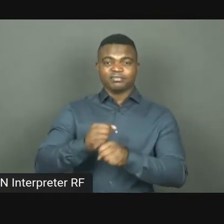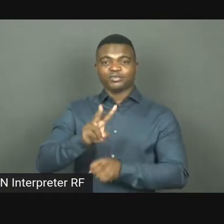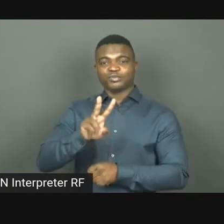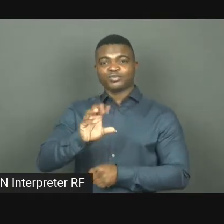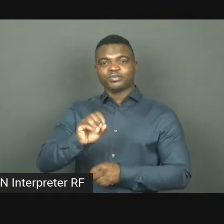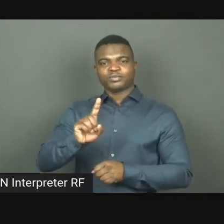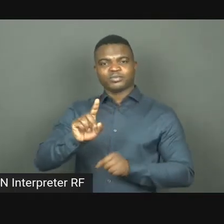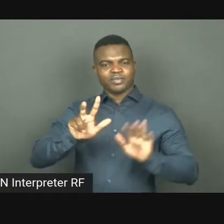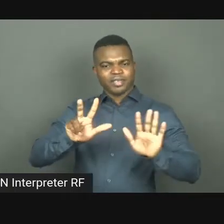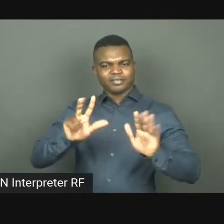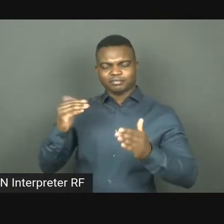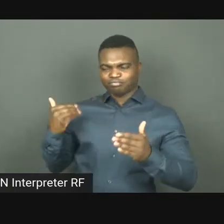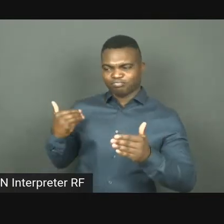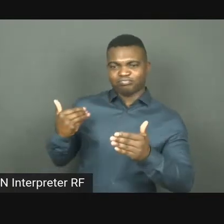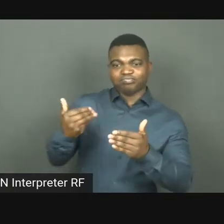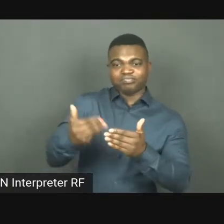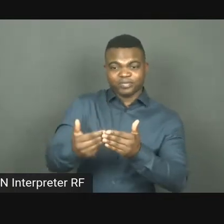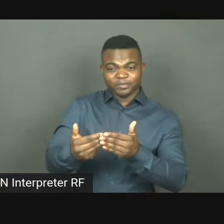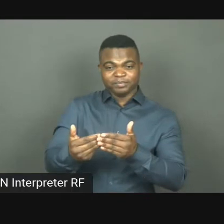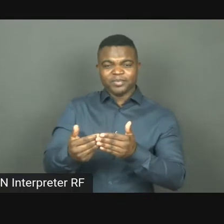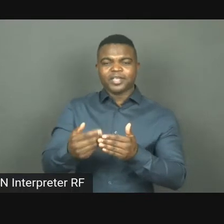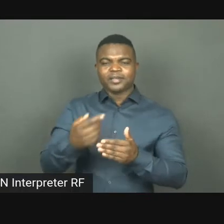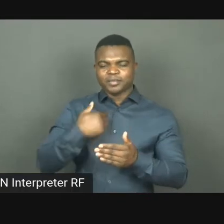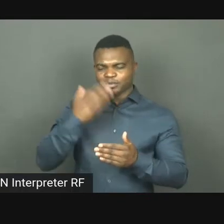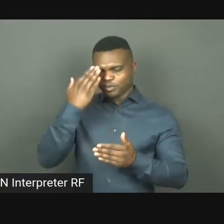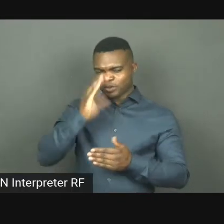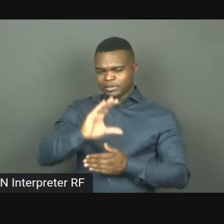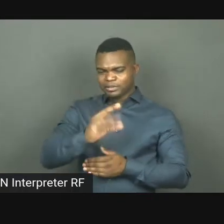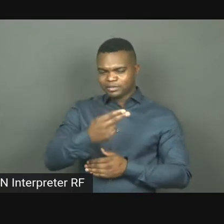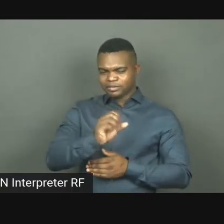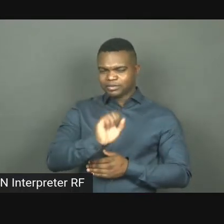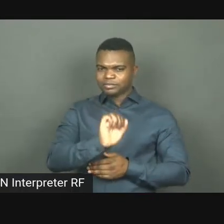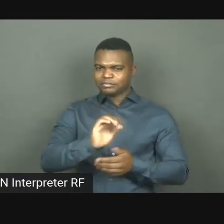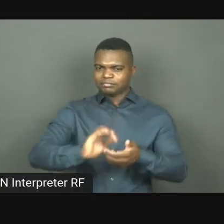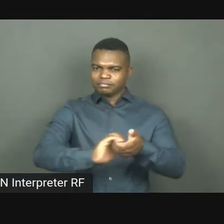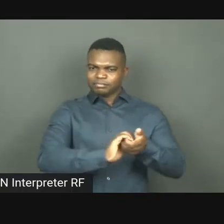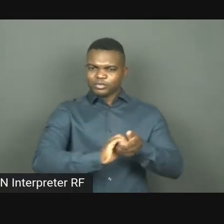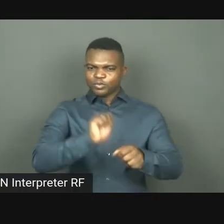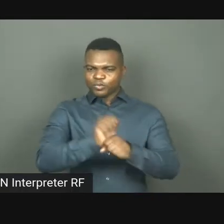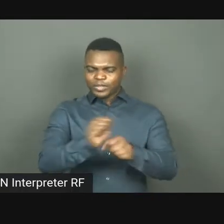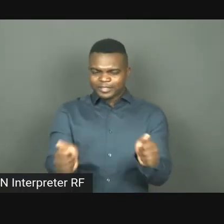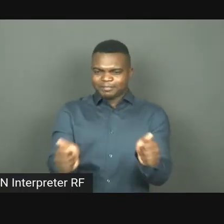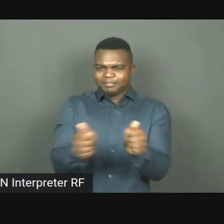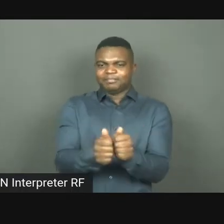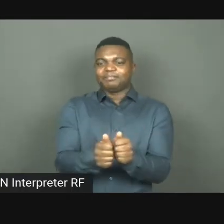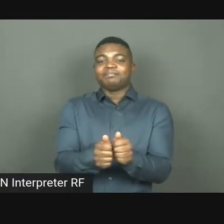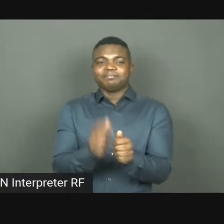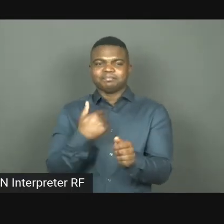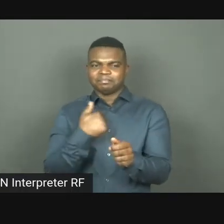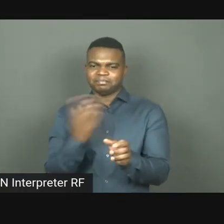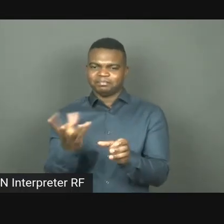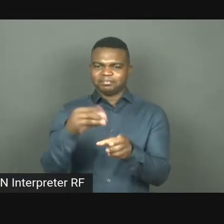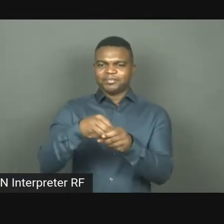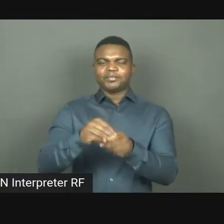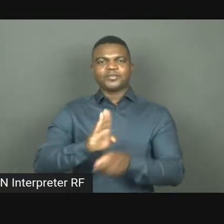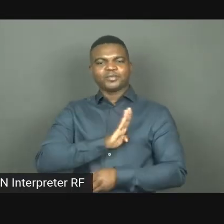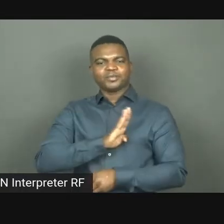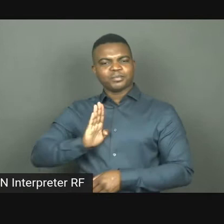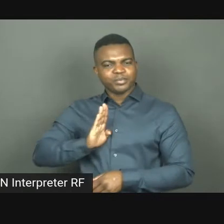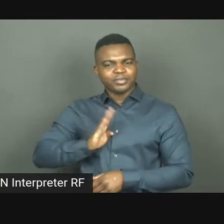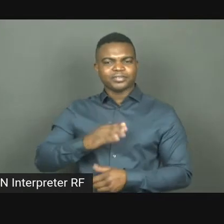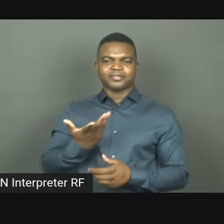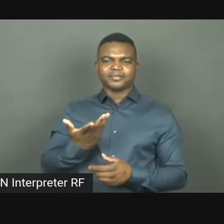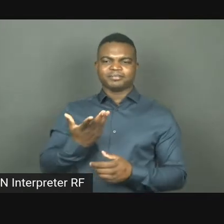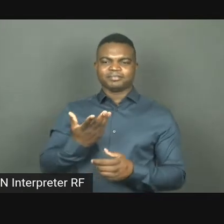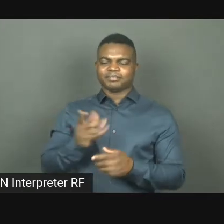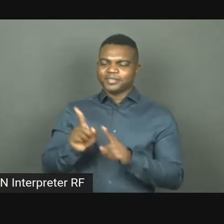center of humanitarian action. We have long known that to serve people in crisis, Safely and effectively, we need more than